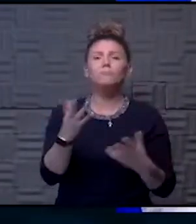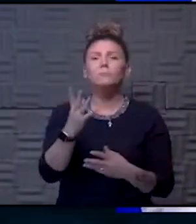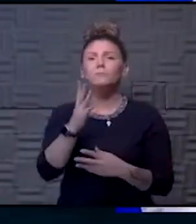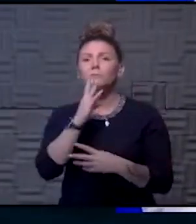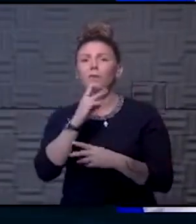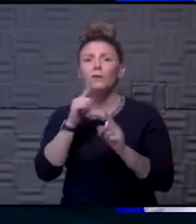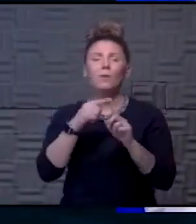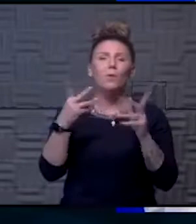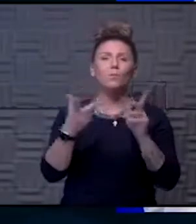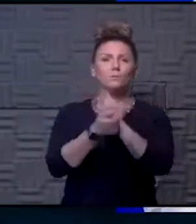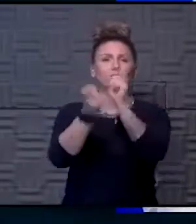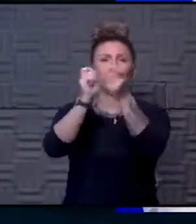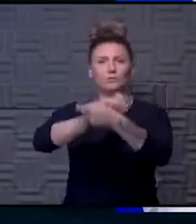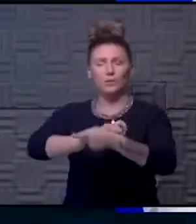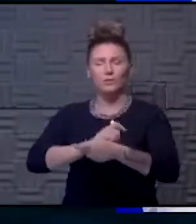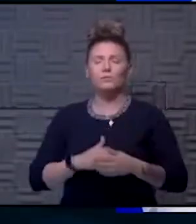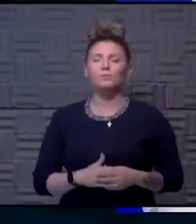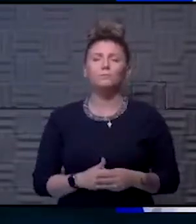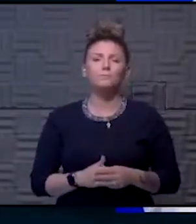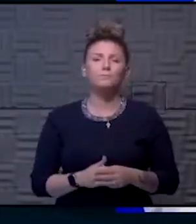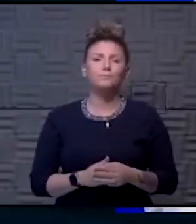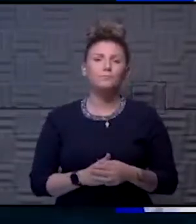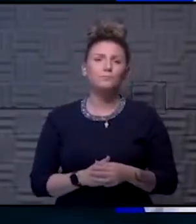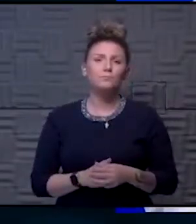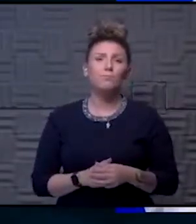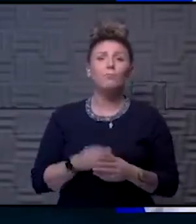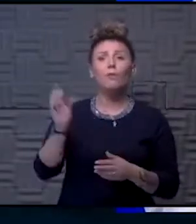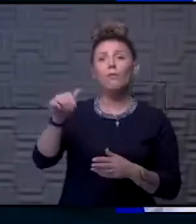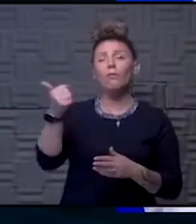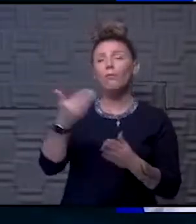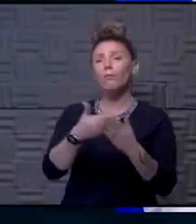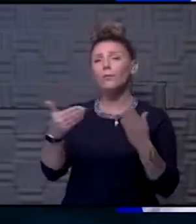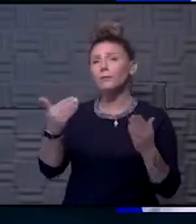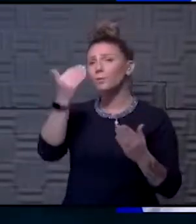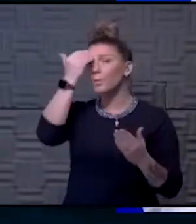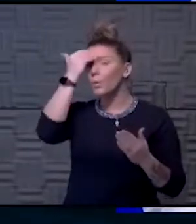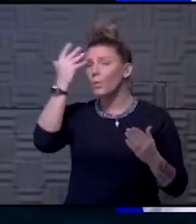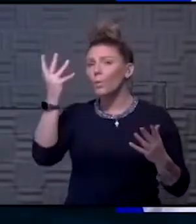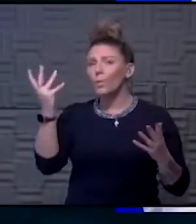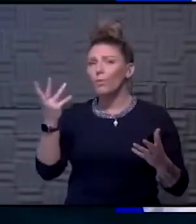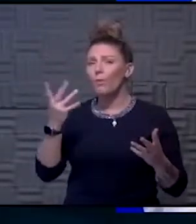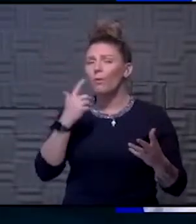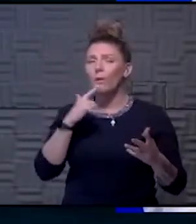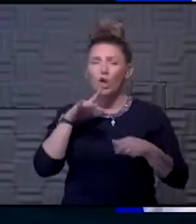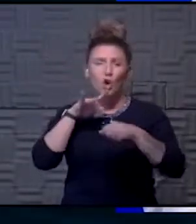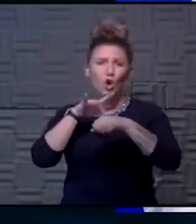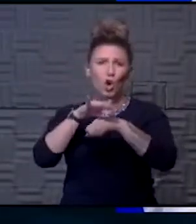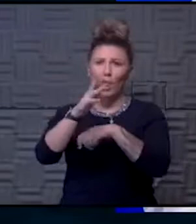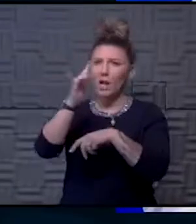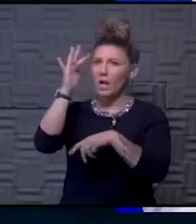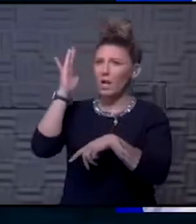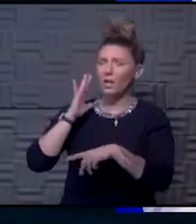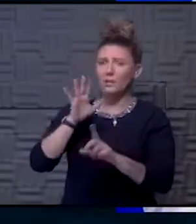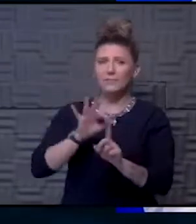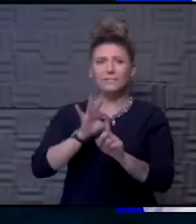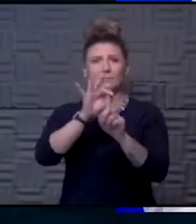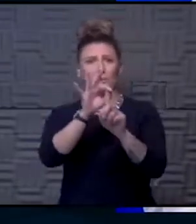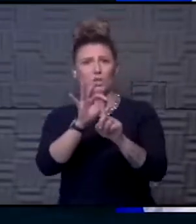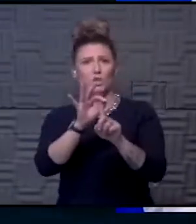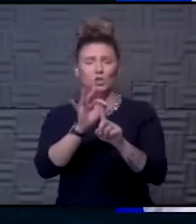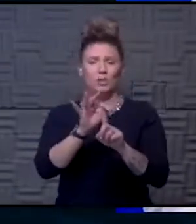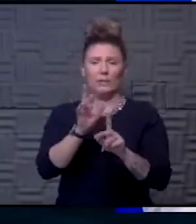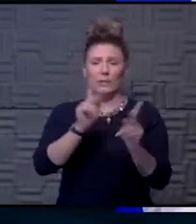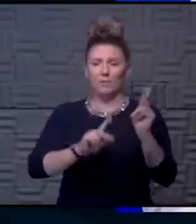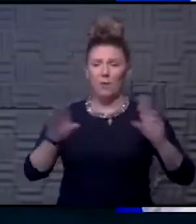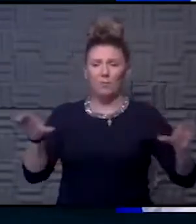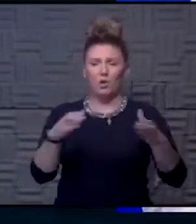pandemic, one of the other things we know is that early on, especially for populations that are hourly workers,